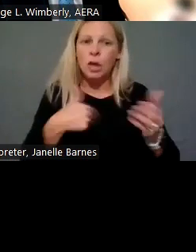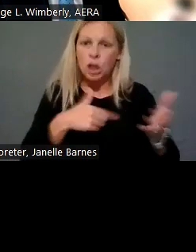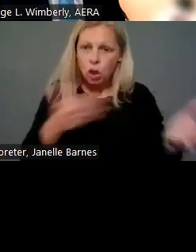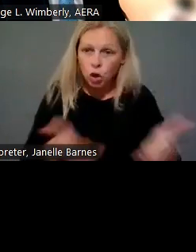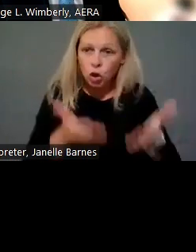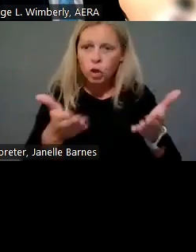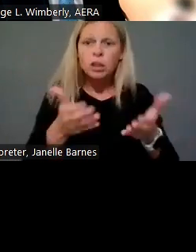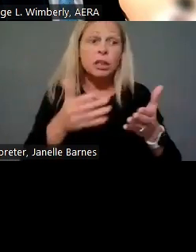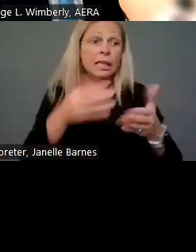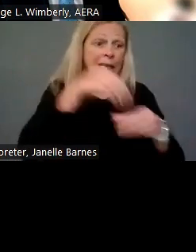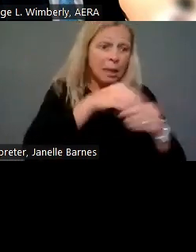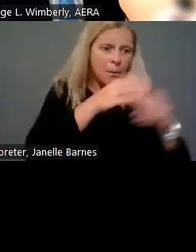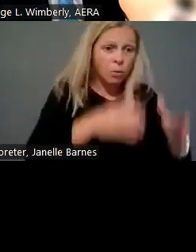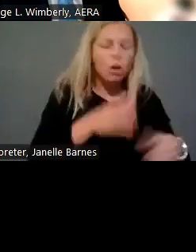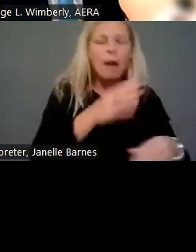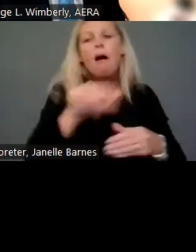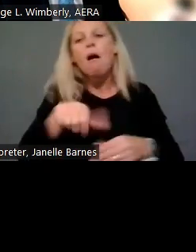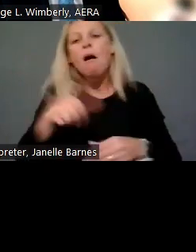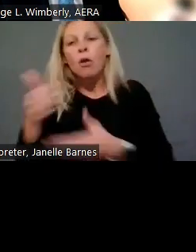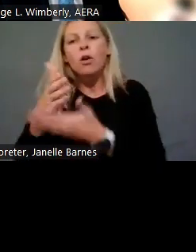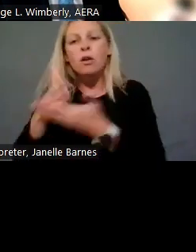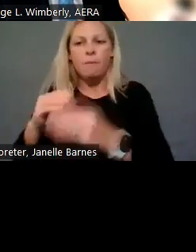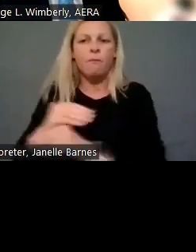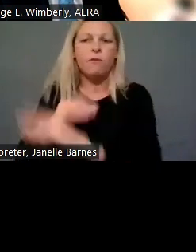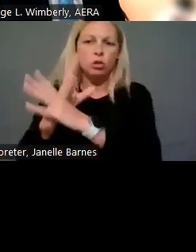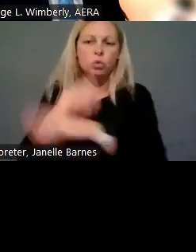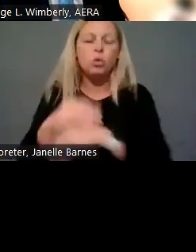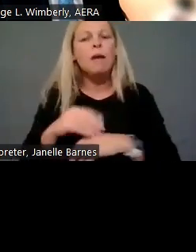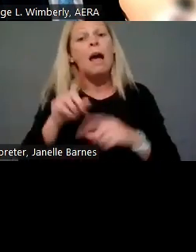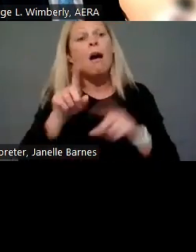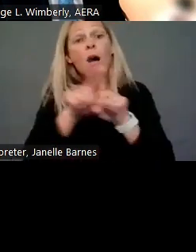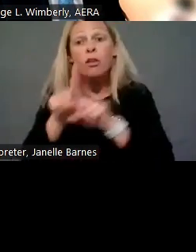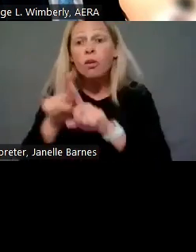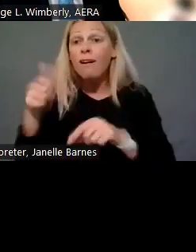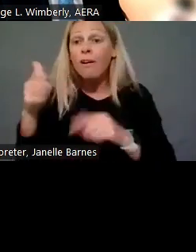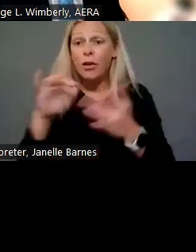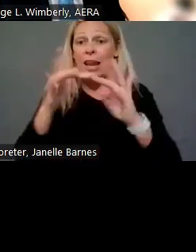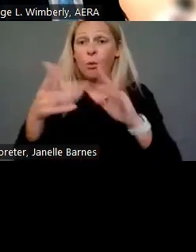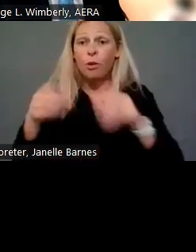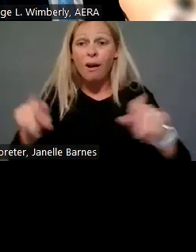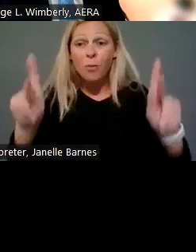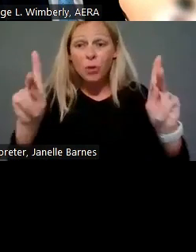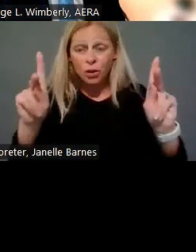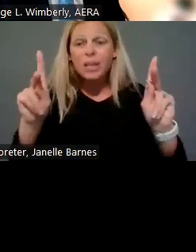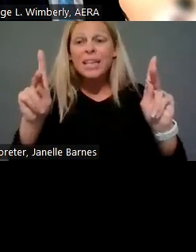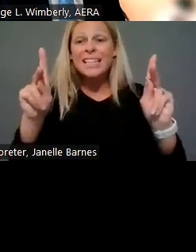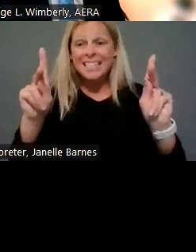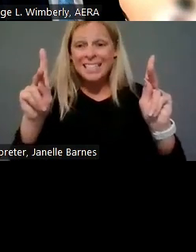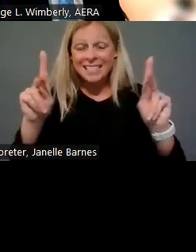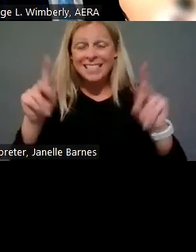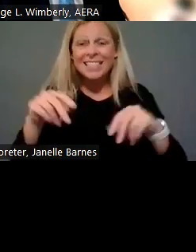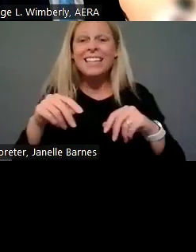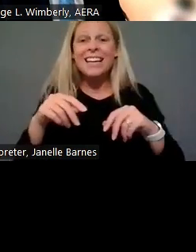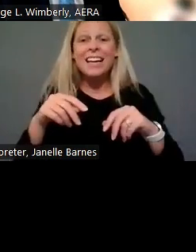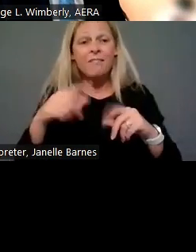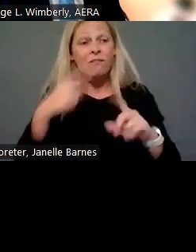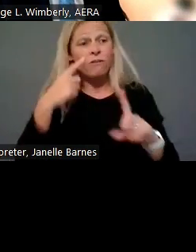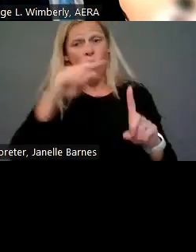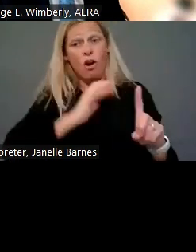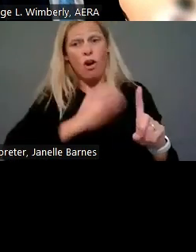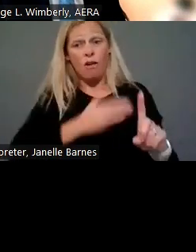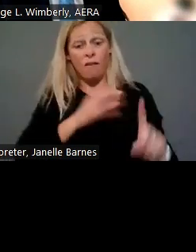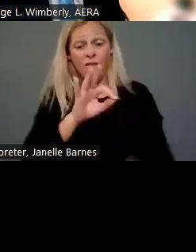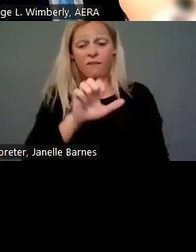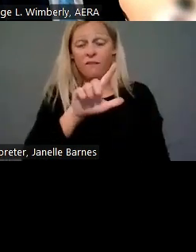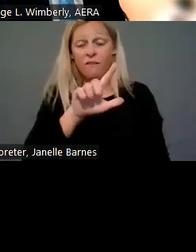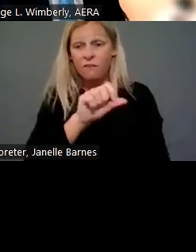virtually, and then other networking opportunities that not only are geared in general to the fellows, but then we also